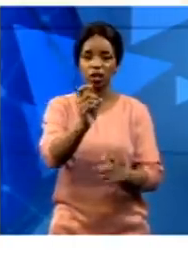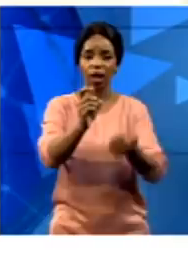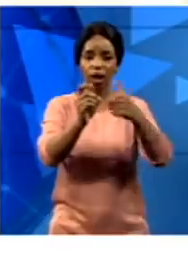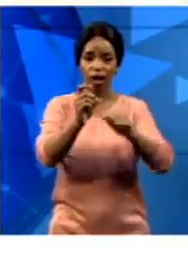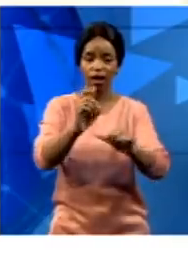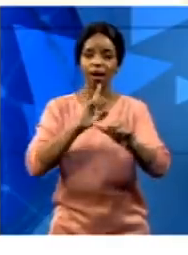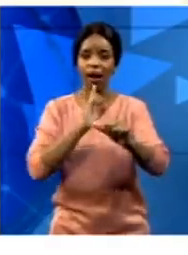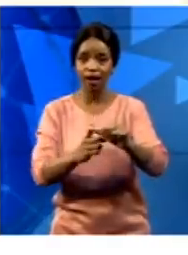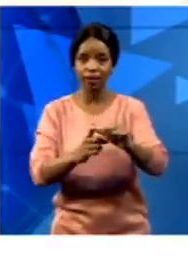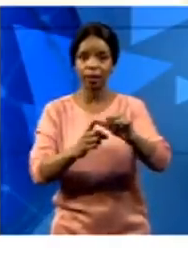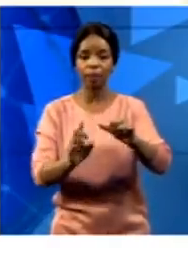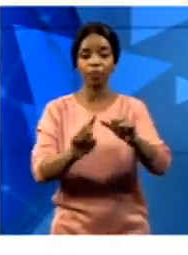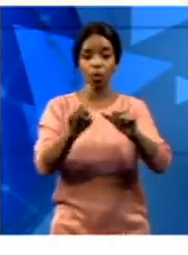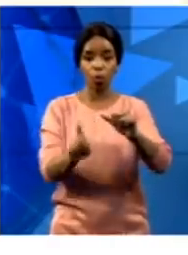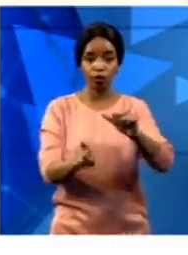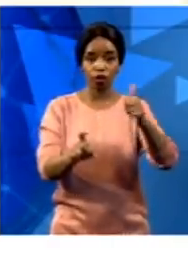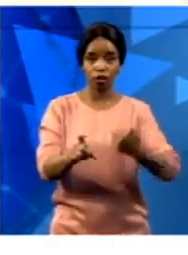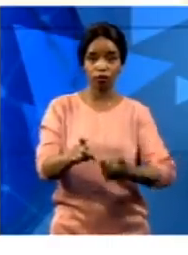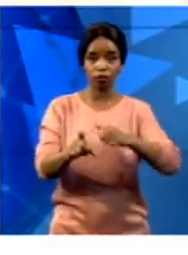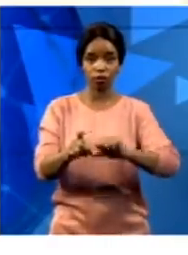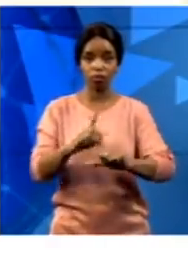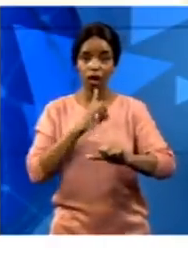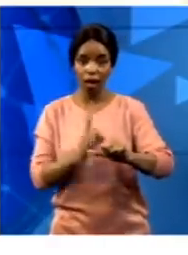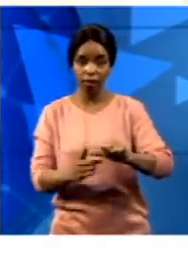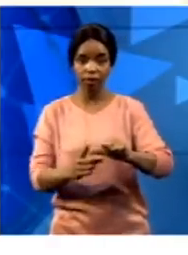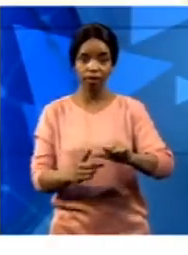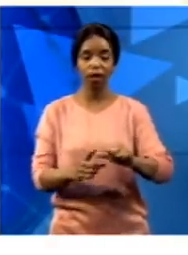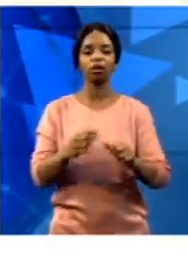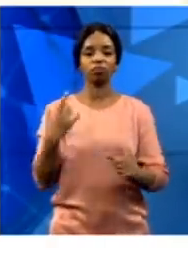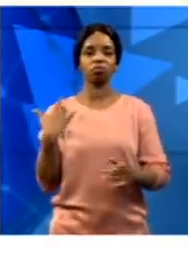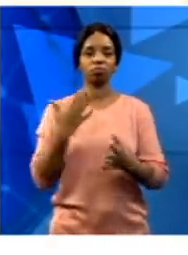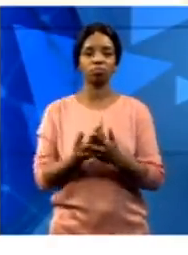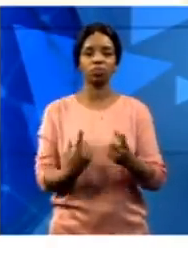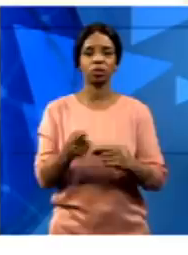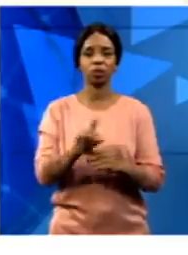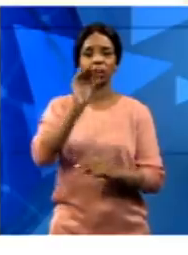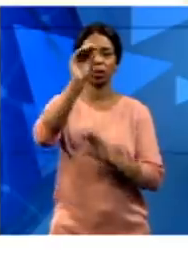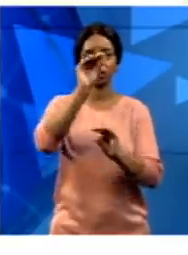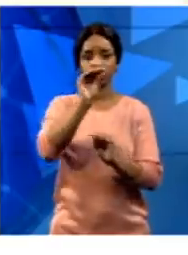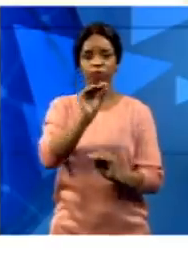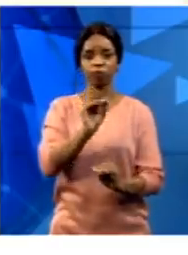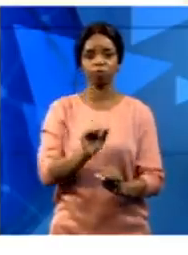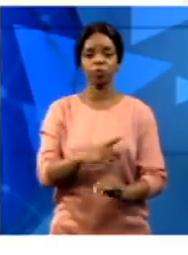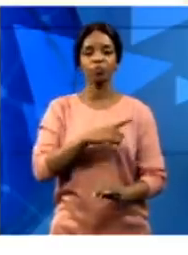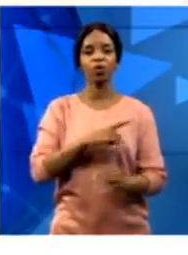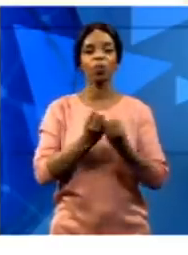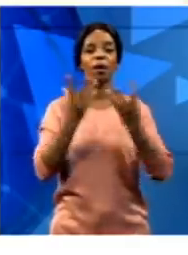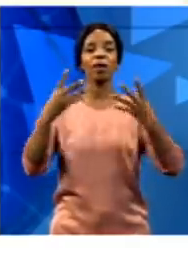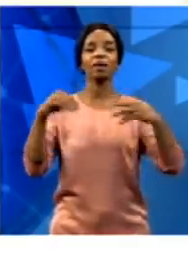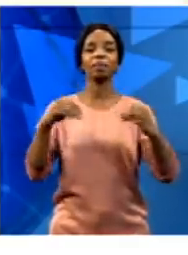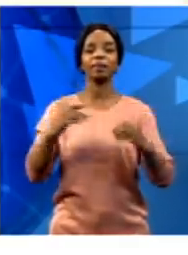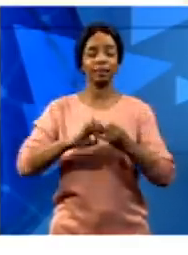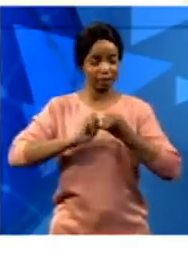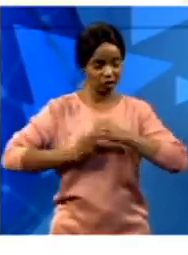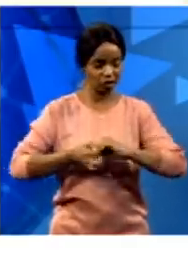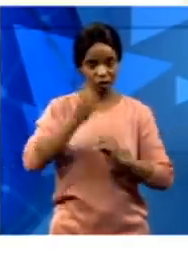live for today. That's a really important part of this as well, because many businesses are trying to